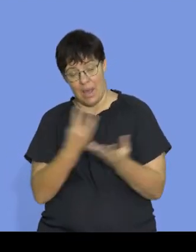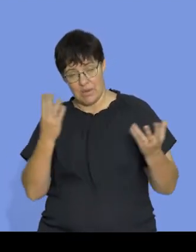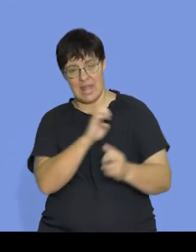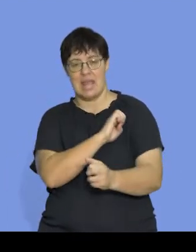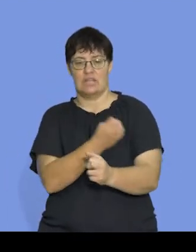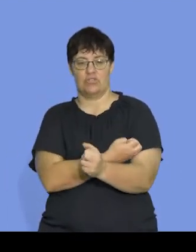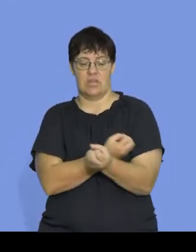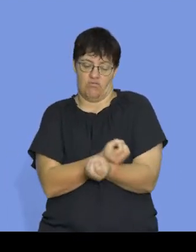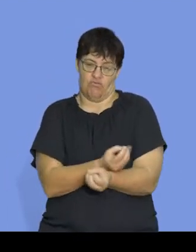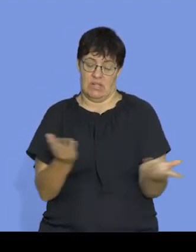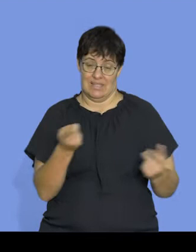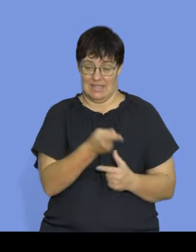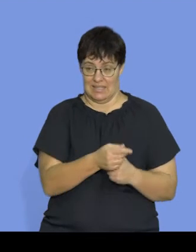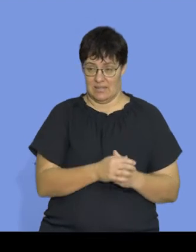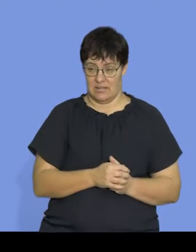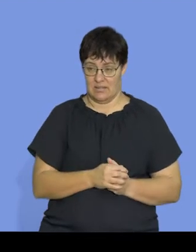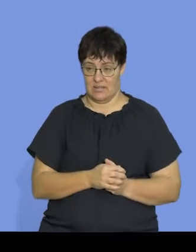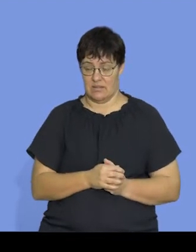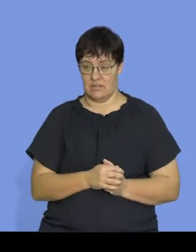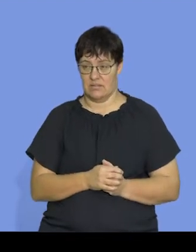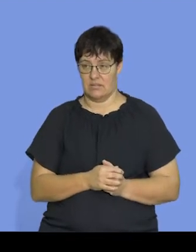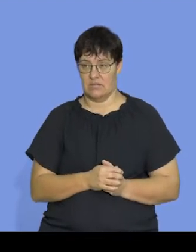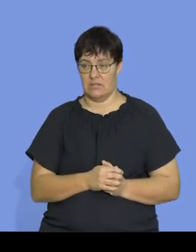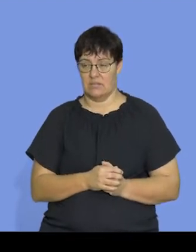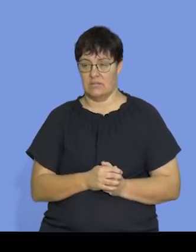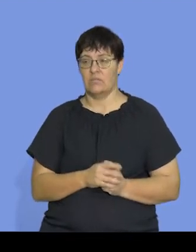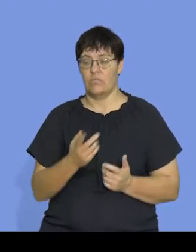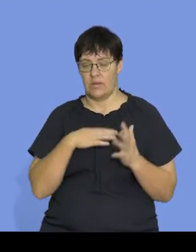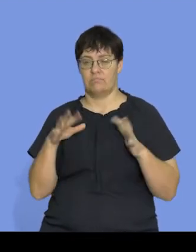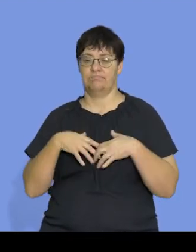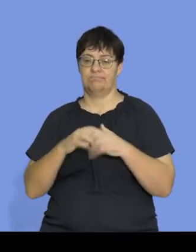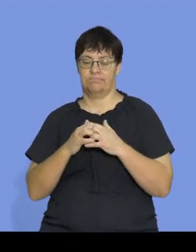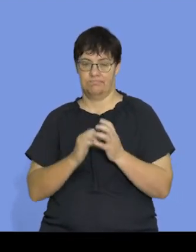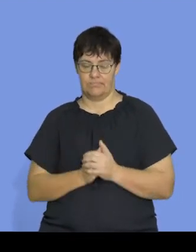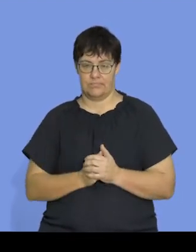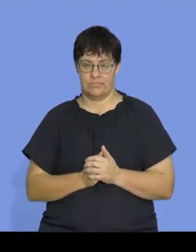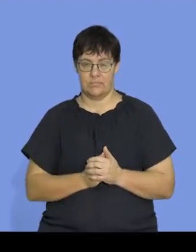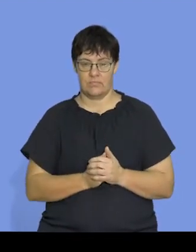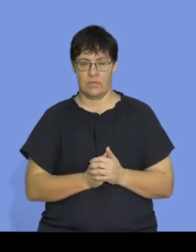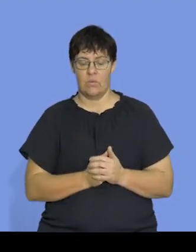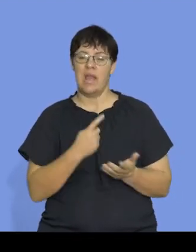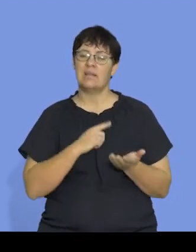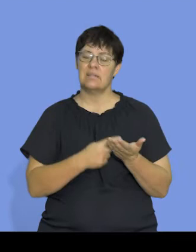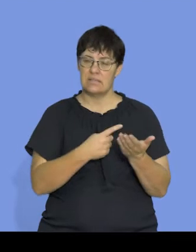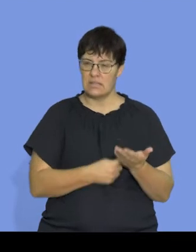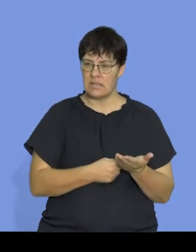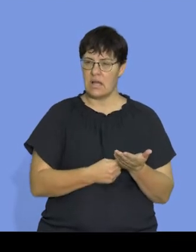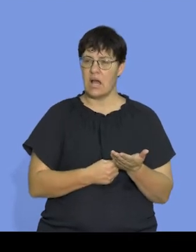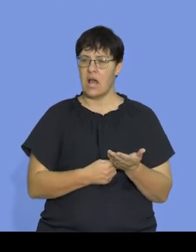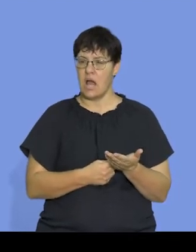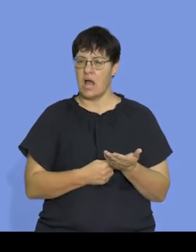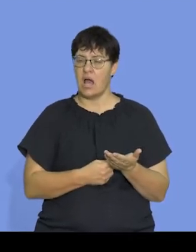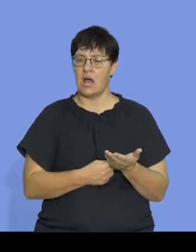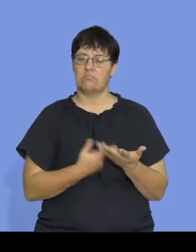is released when that is actually formed. So we can talk about the enthalpy change in terms of that, in terms